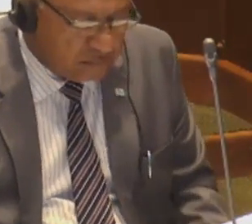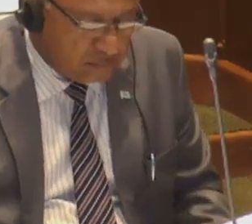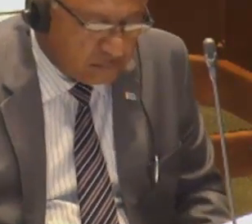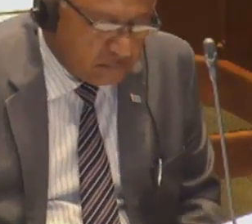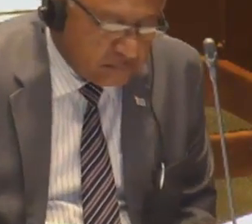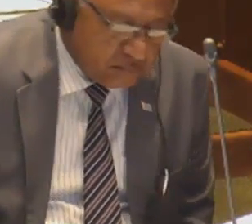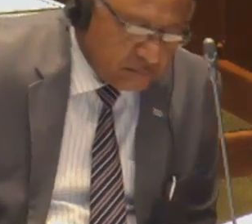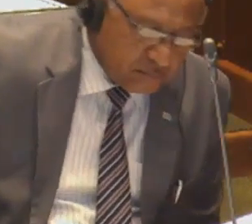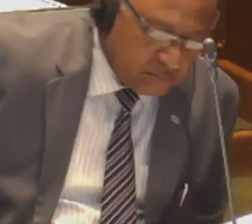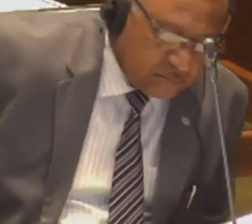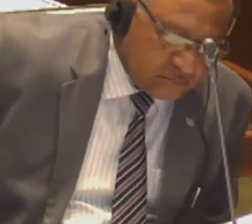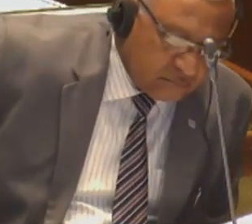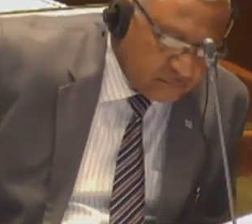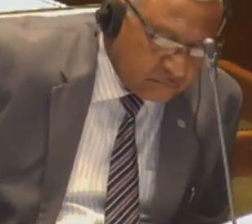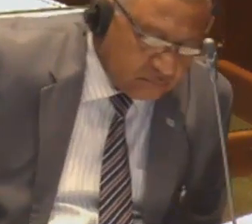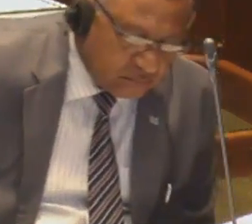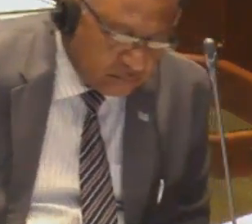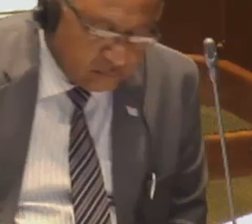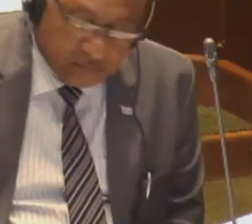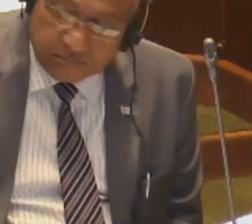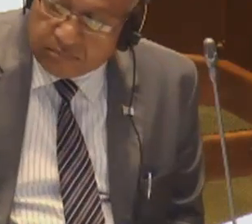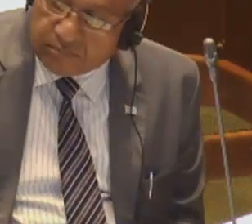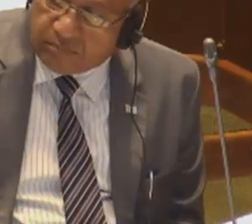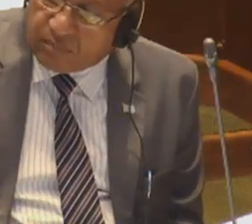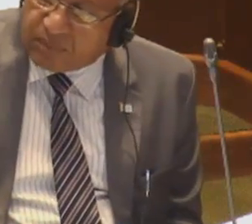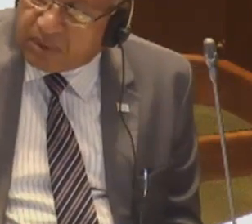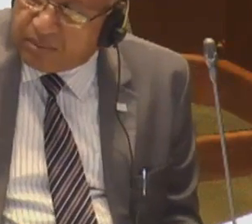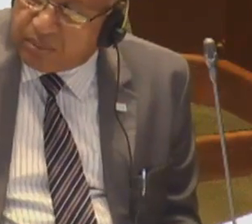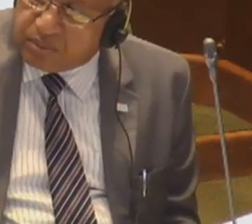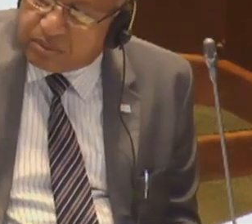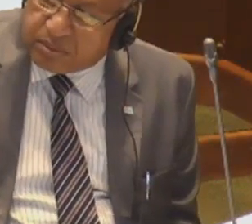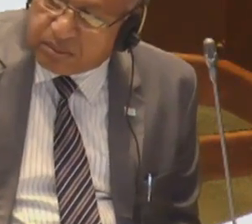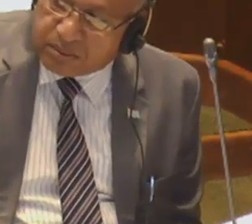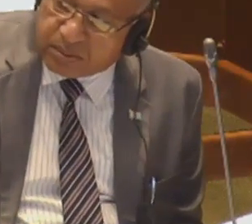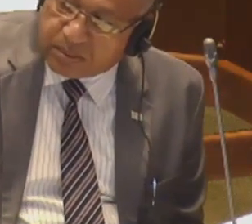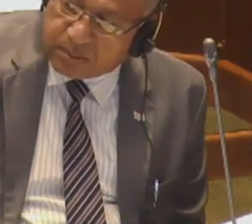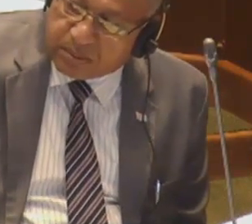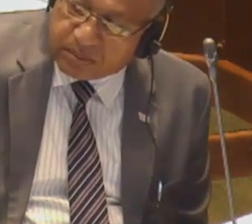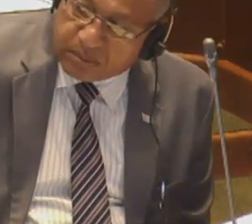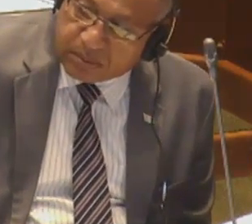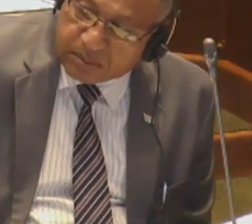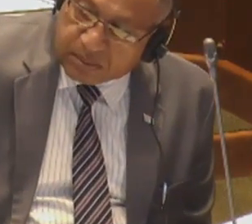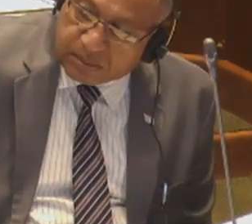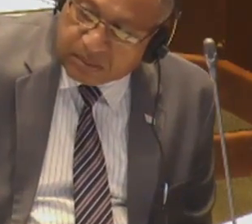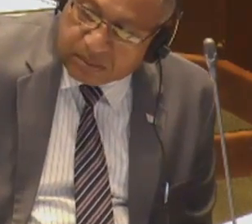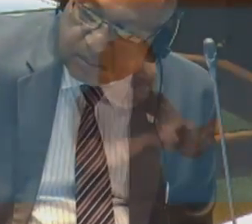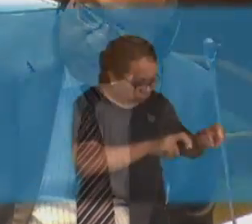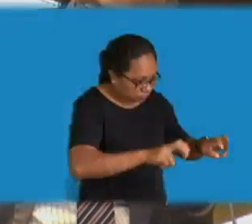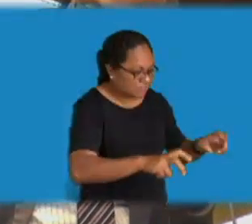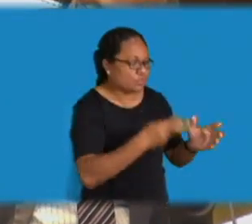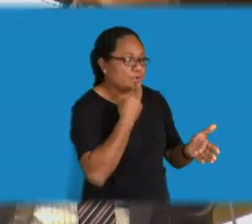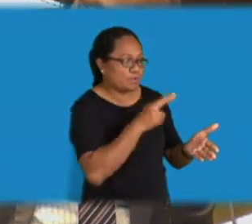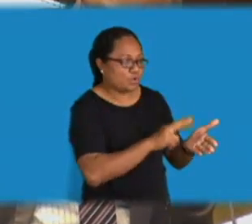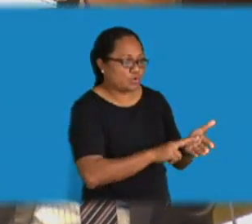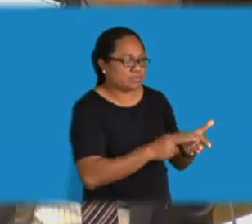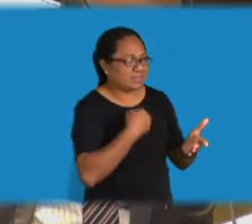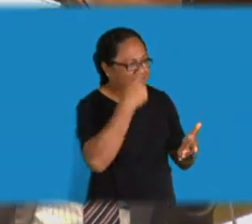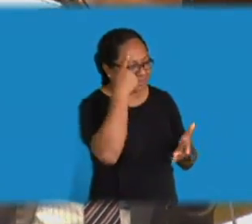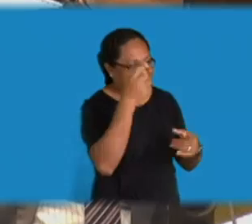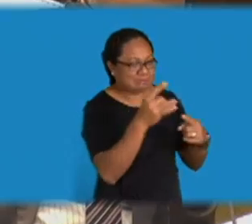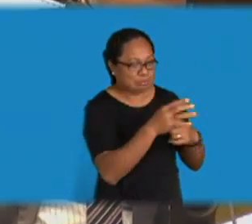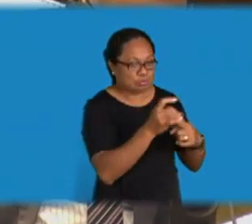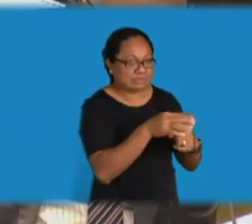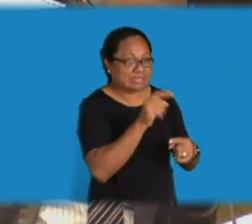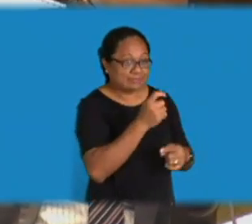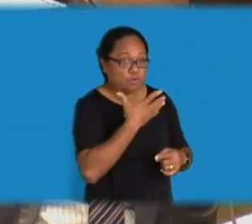Honourable Prime Minister that set reviewing these audit reports. Madam Speaker, I think it is critically important in order to be able to answer